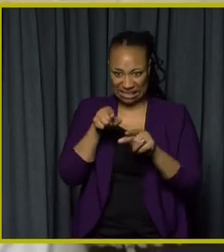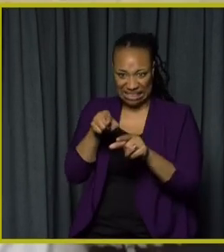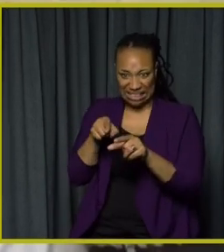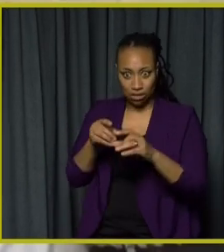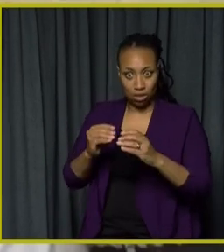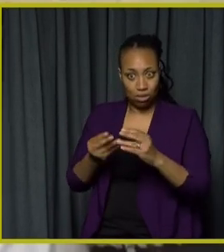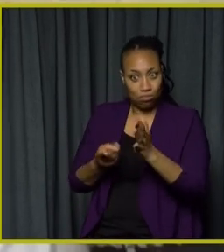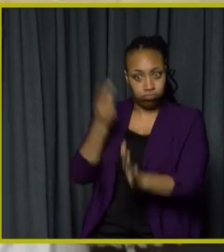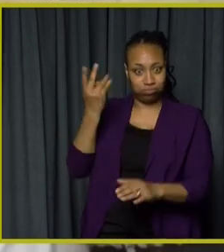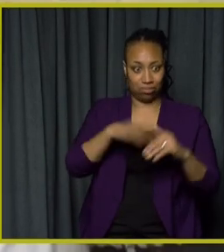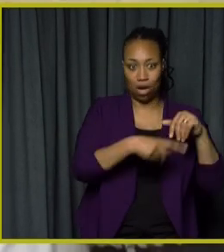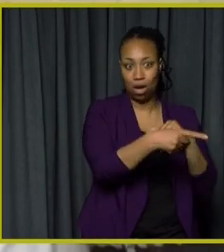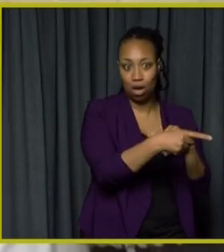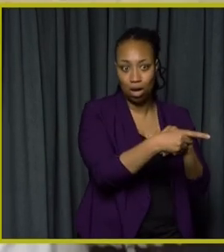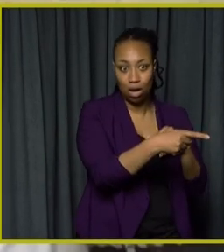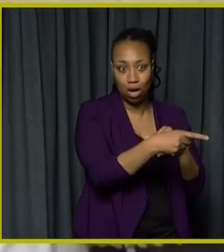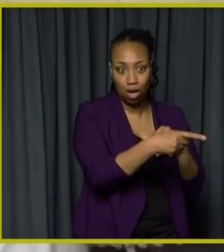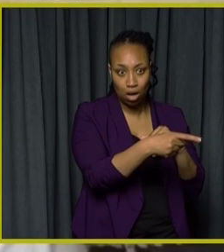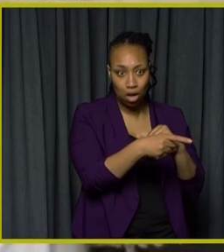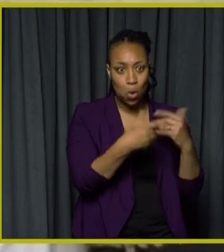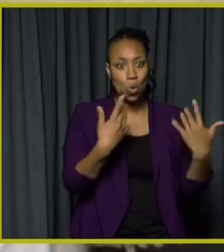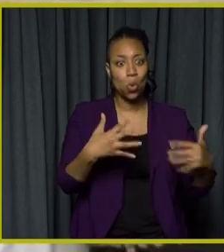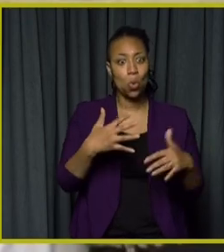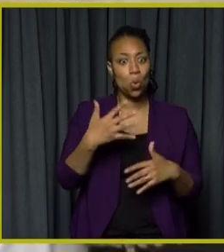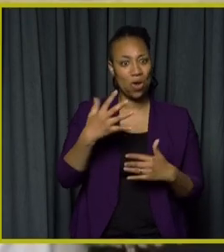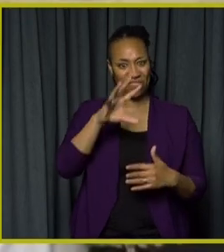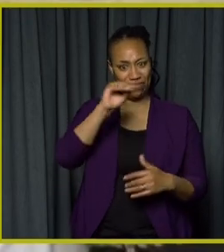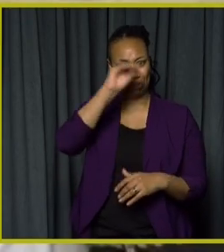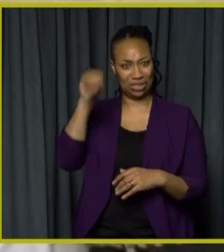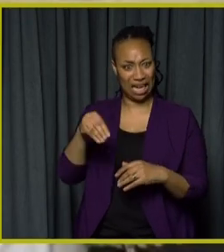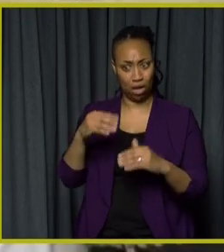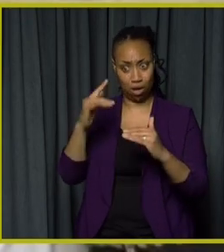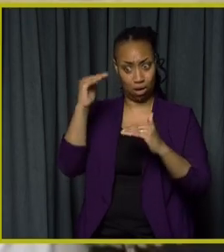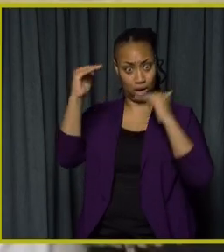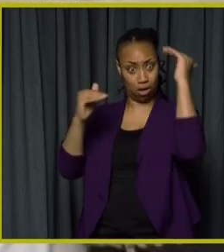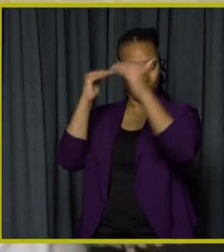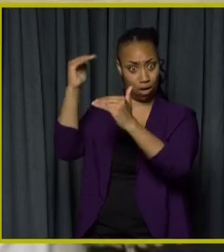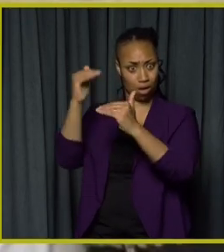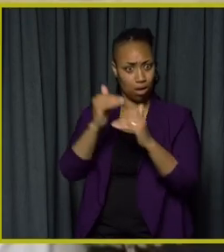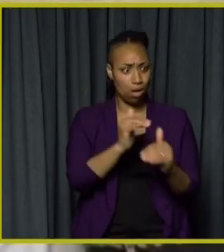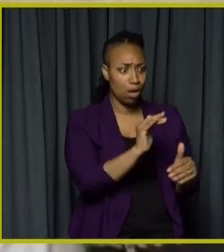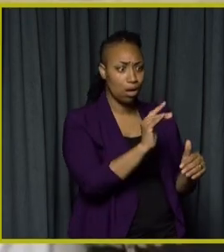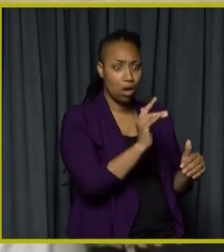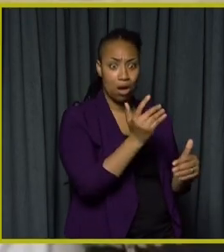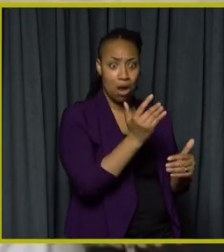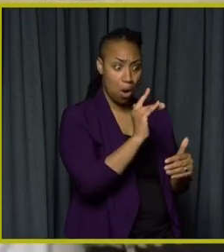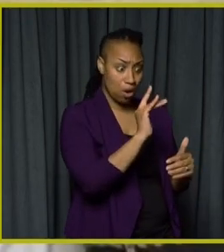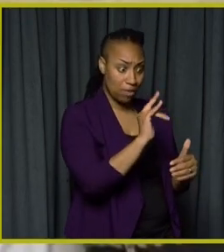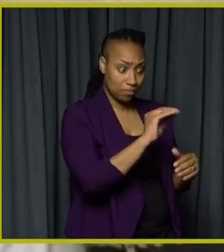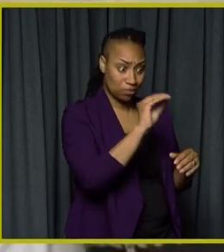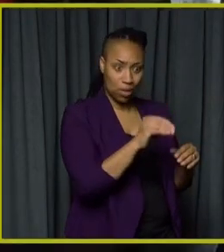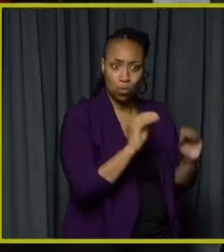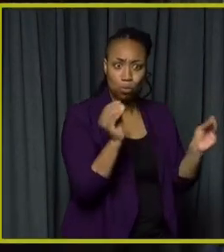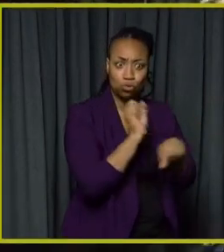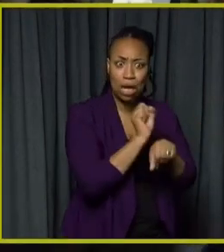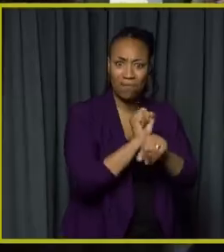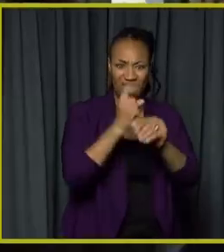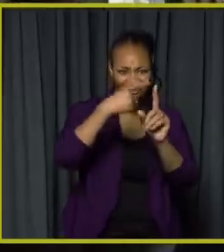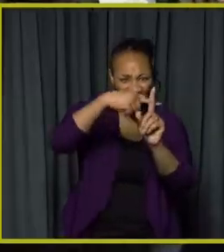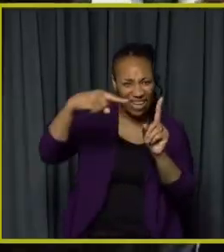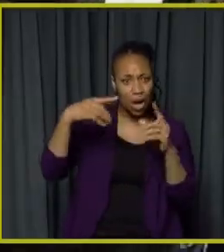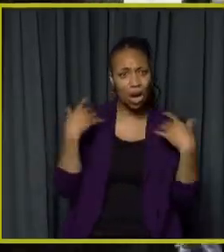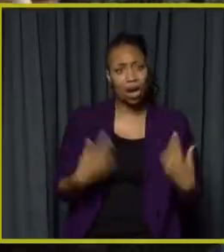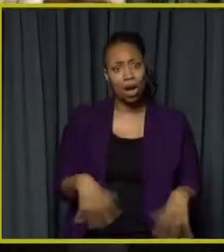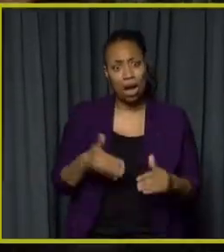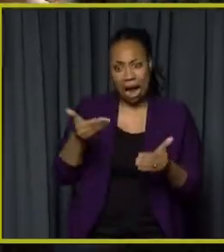job. Black workers need a union because otherwise, we're the last to be hired, but the first to be fired. I believe that